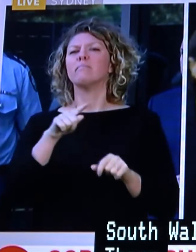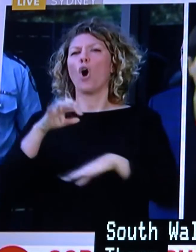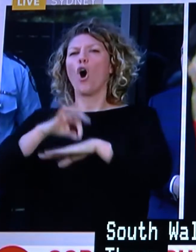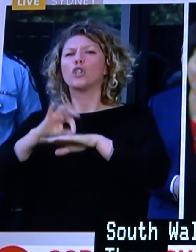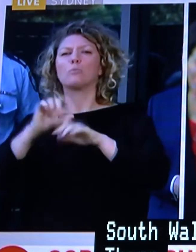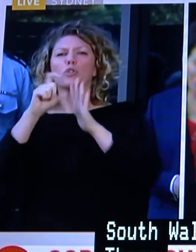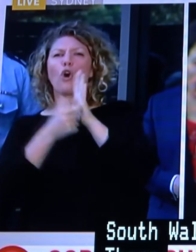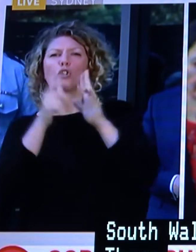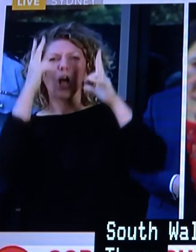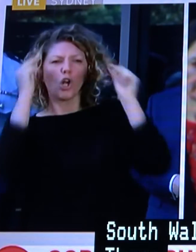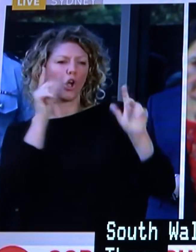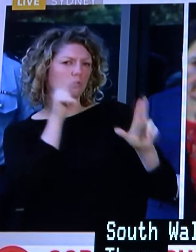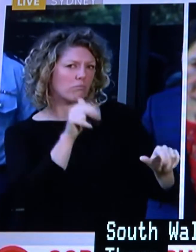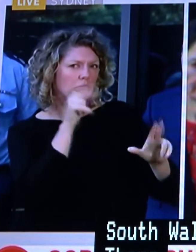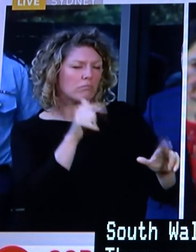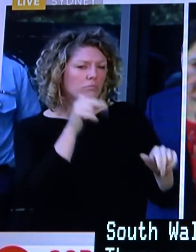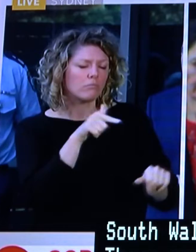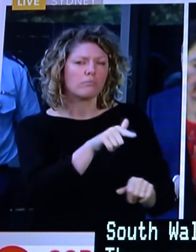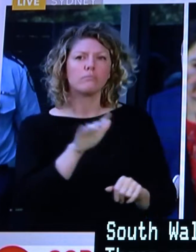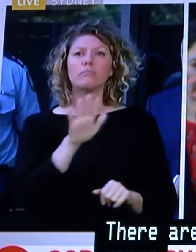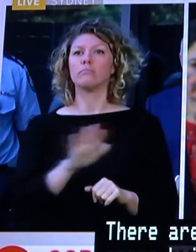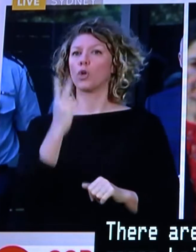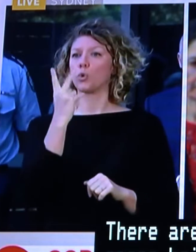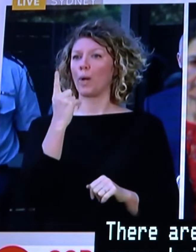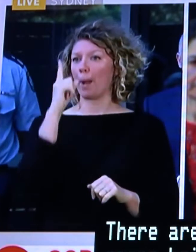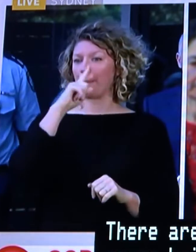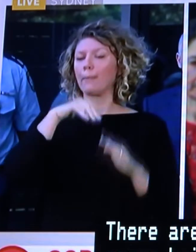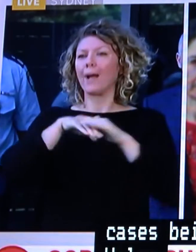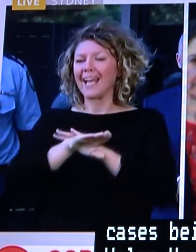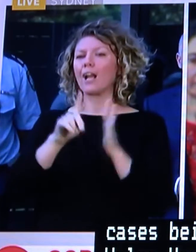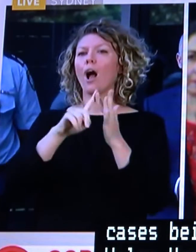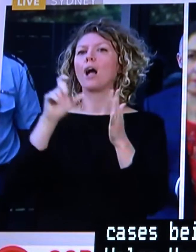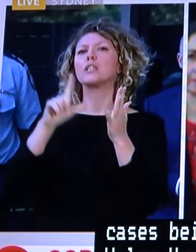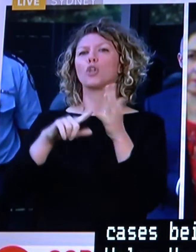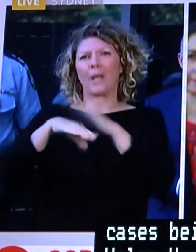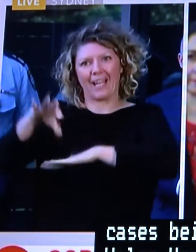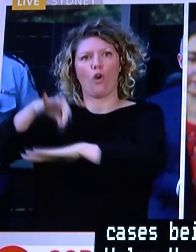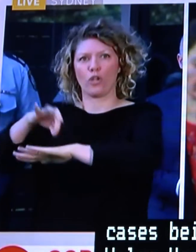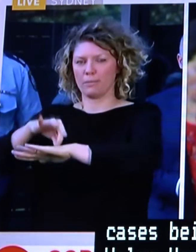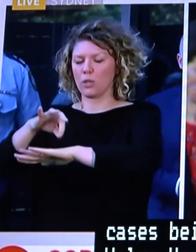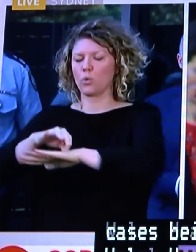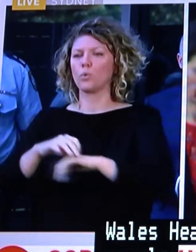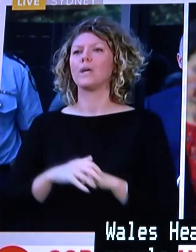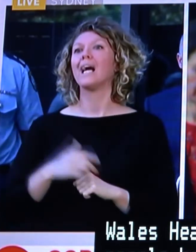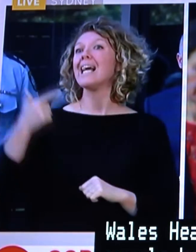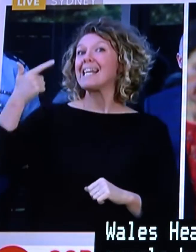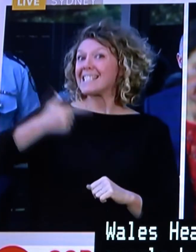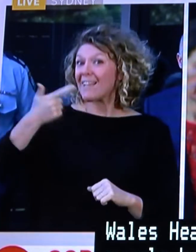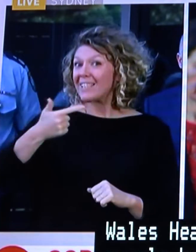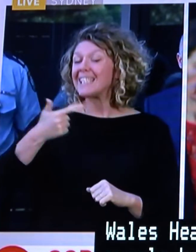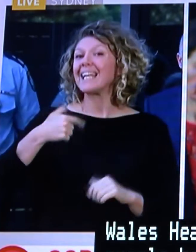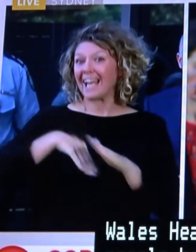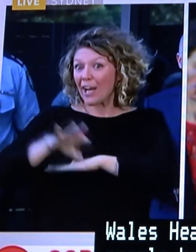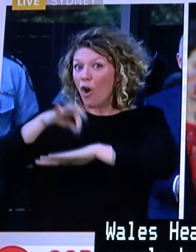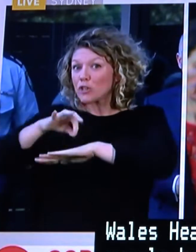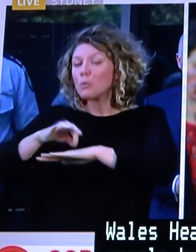by New South Wales Health, and this includes 21 people being treated in intensive care units, with 17 of those